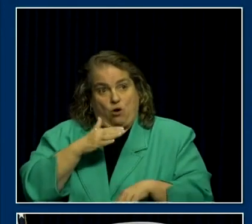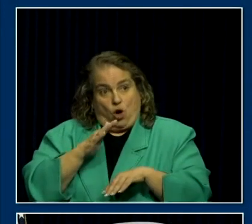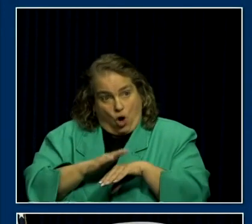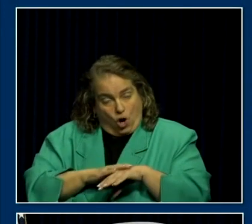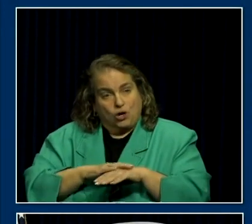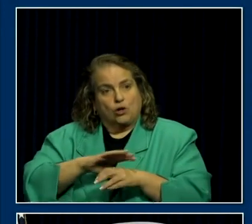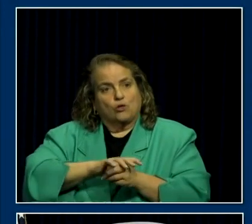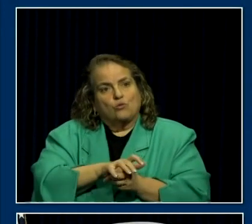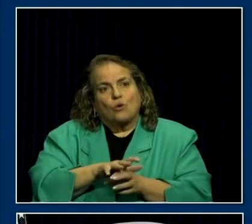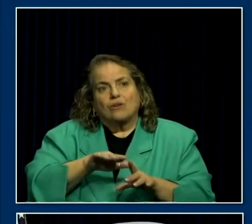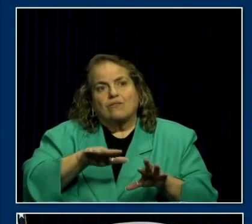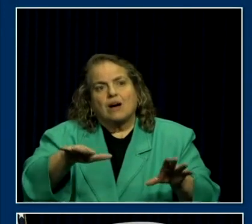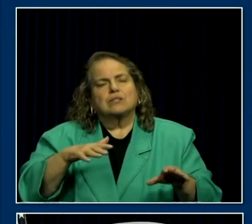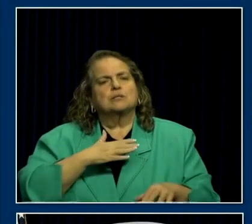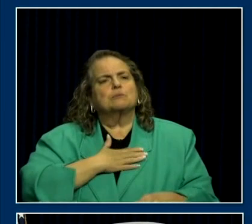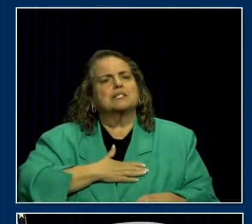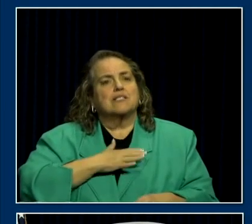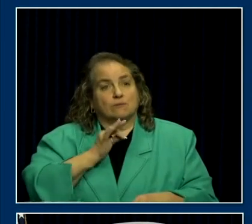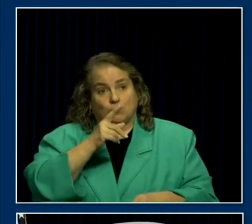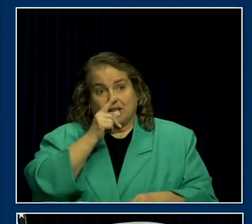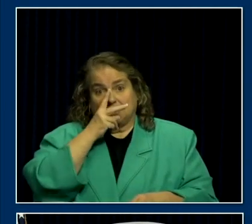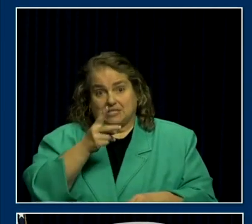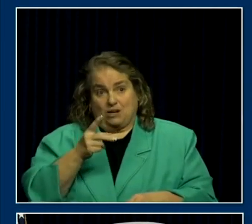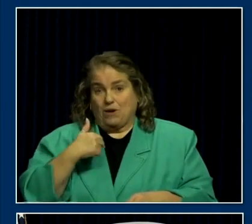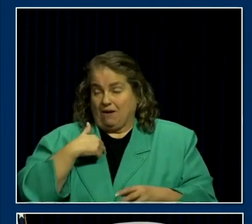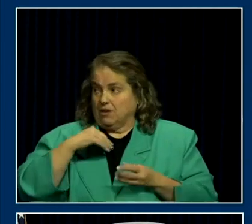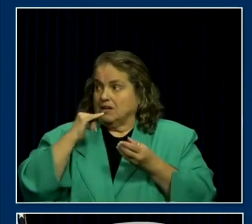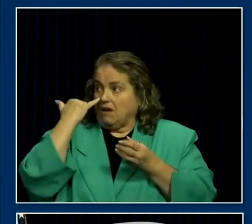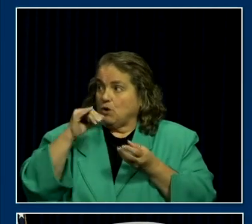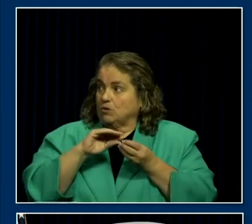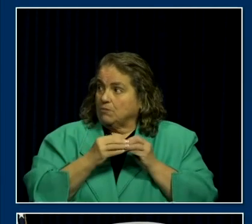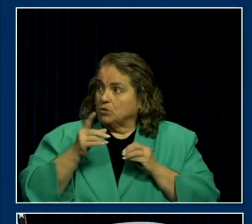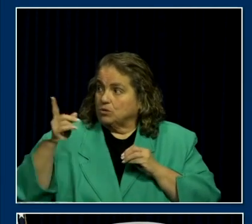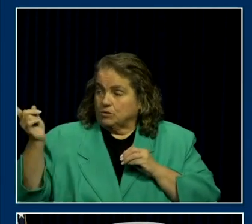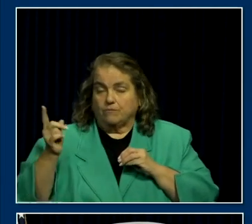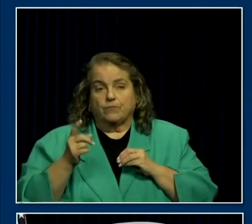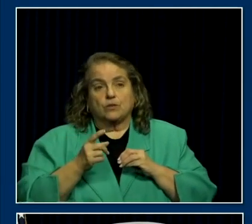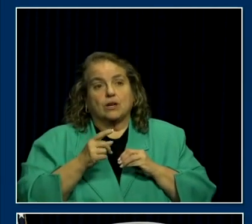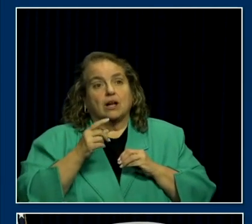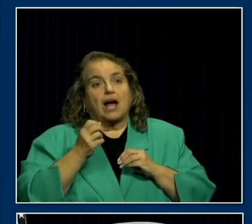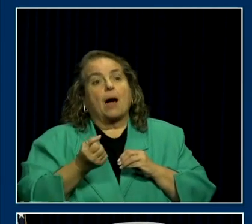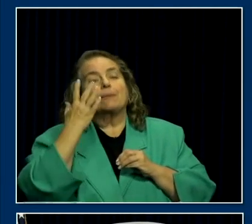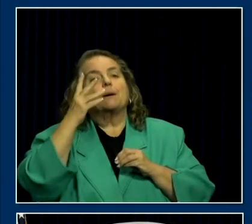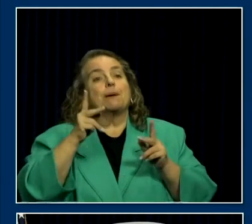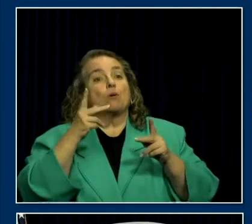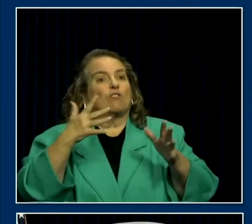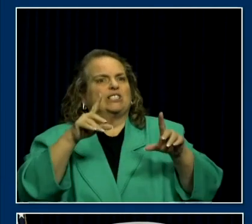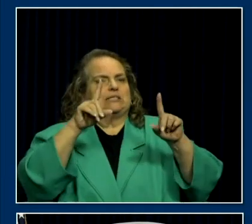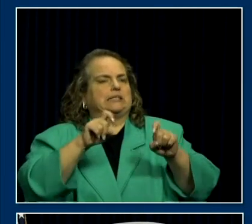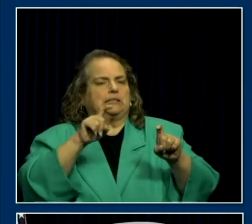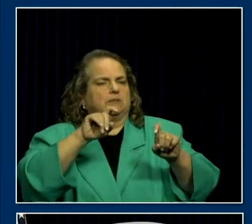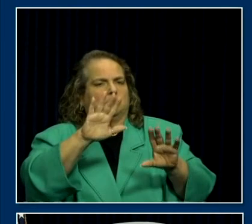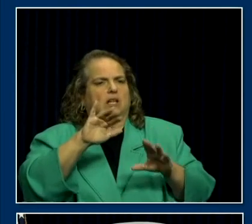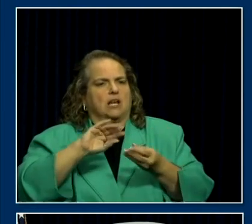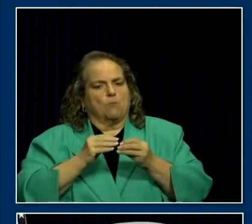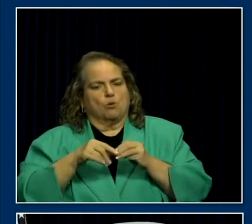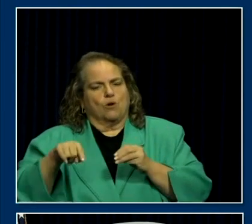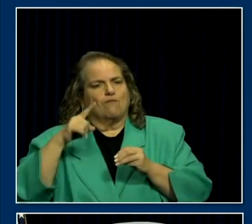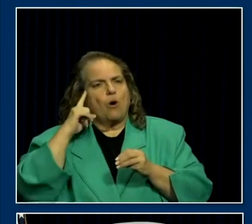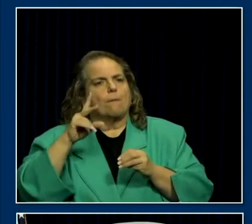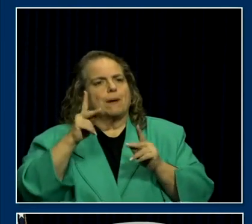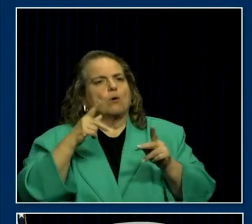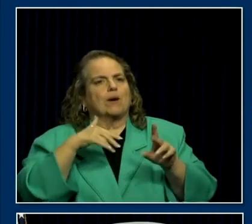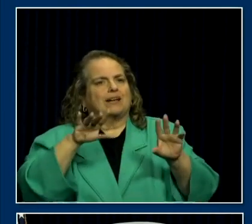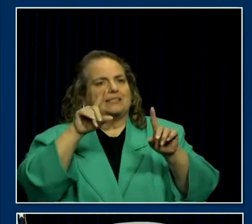coronavirus. As you can see, we've got some numbers up here. The number tested is still very low because we are not